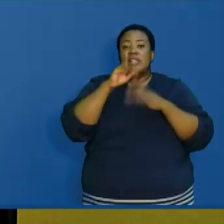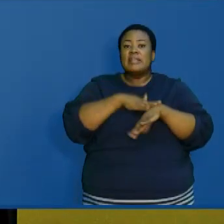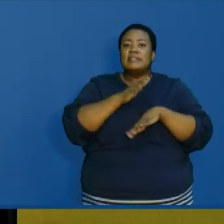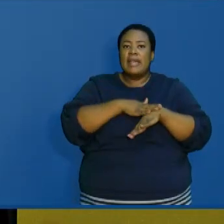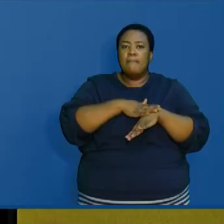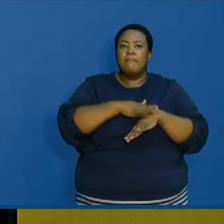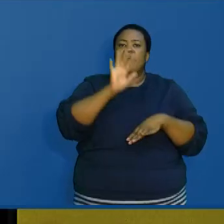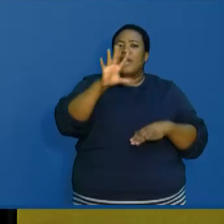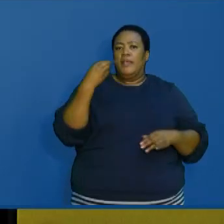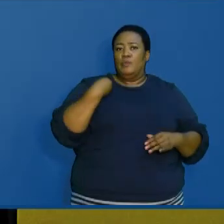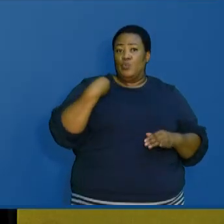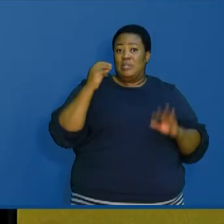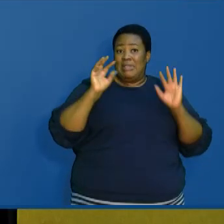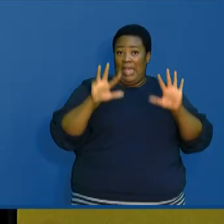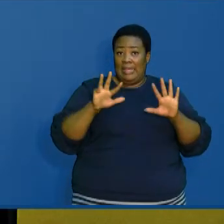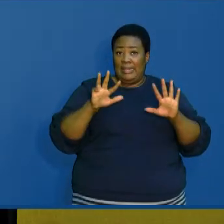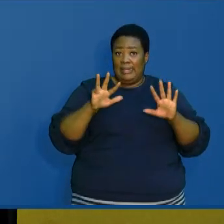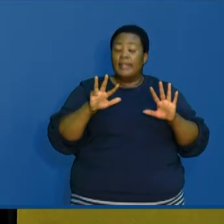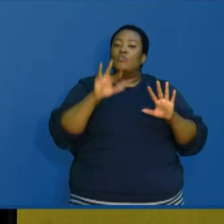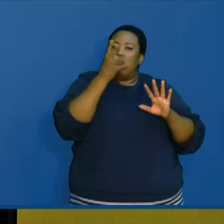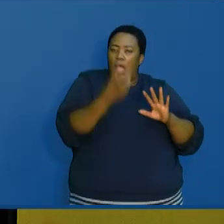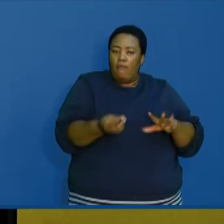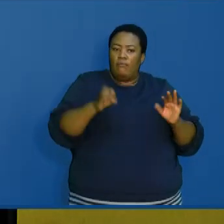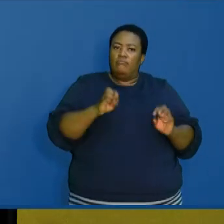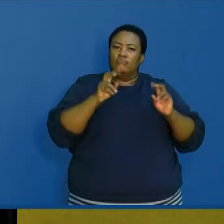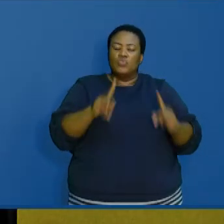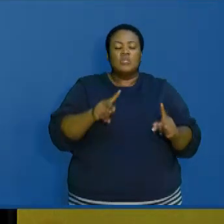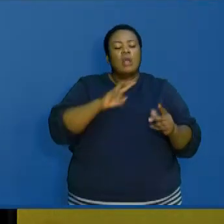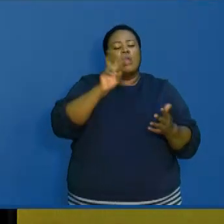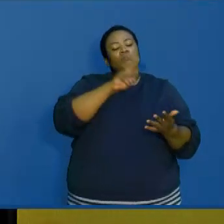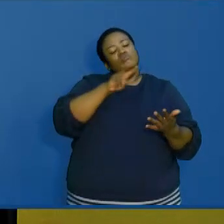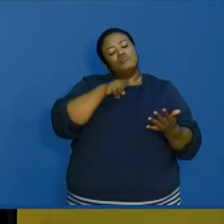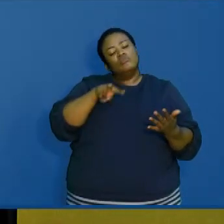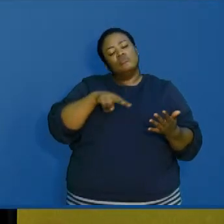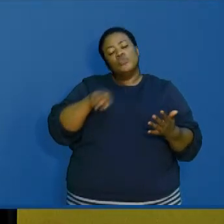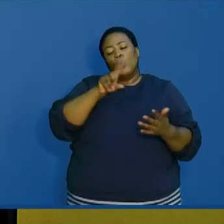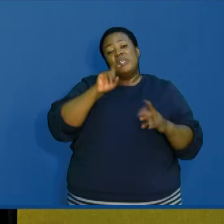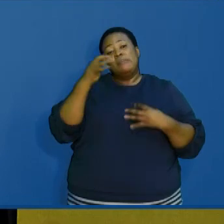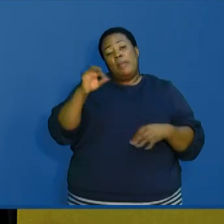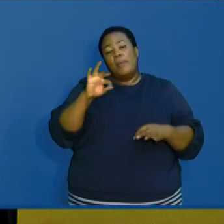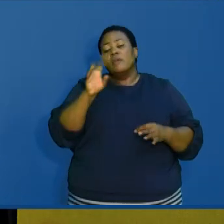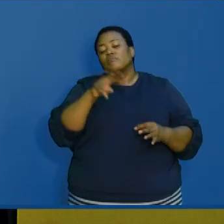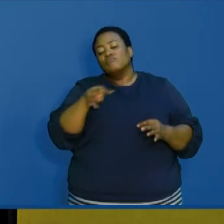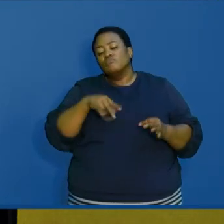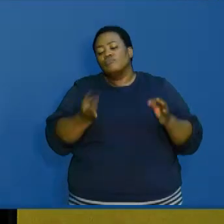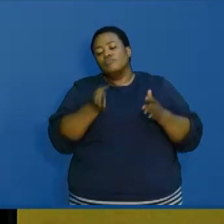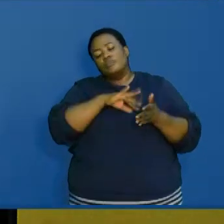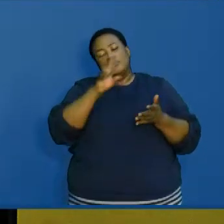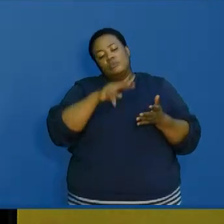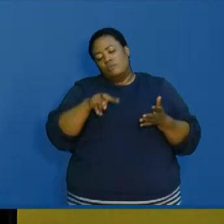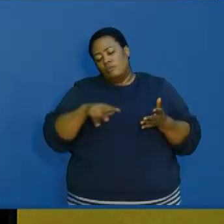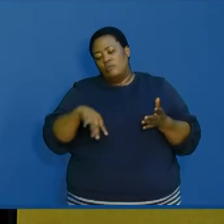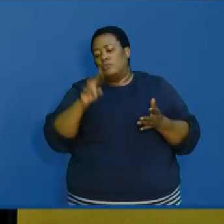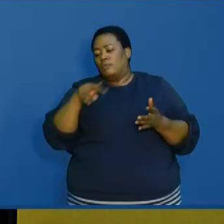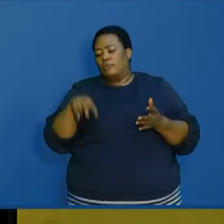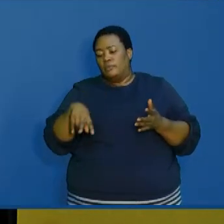to 9 o'clock, this is the chance for you to skim and scan your paper, but then give yourself time to